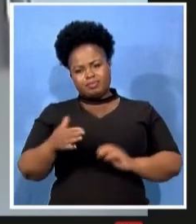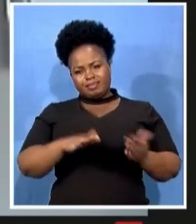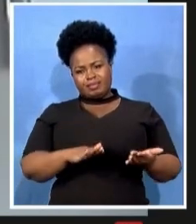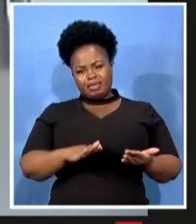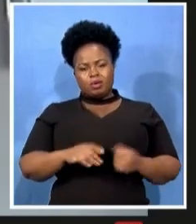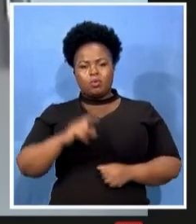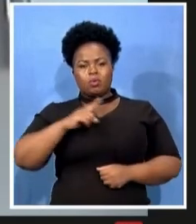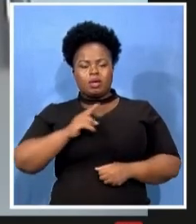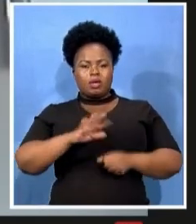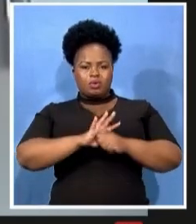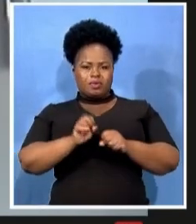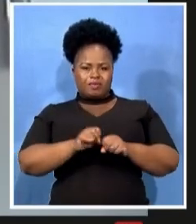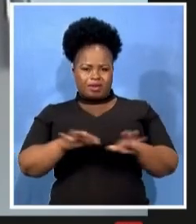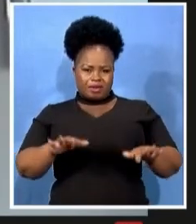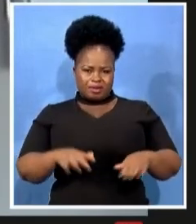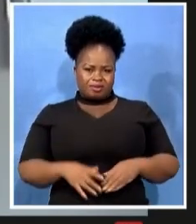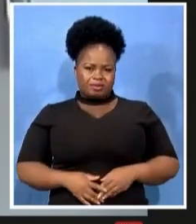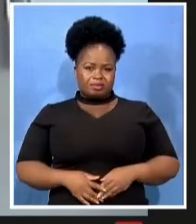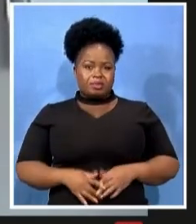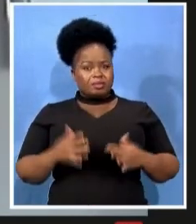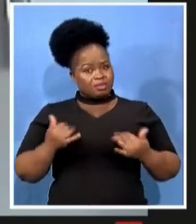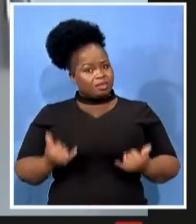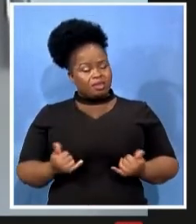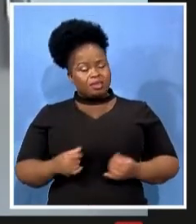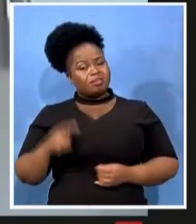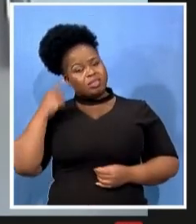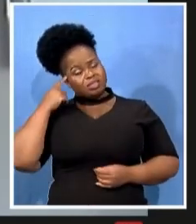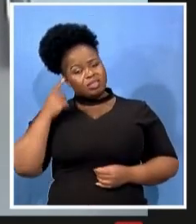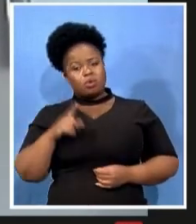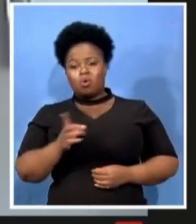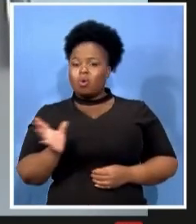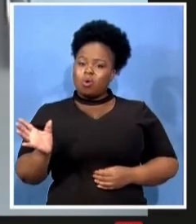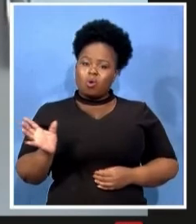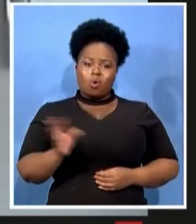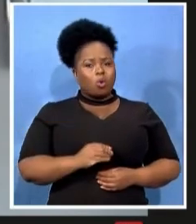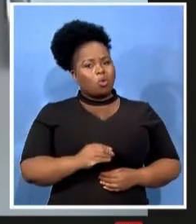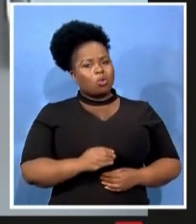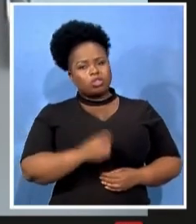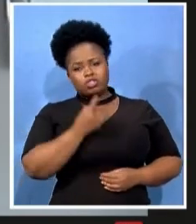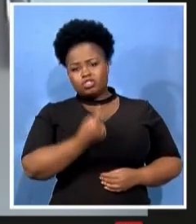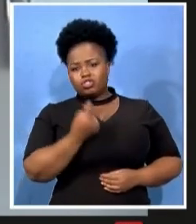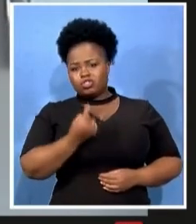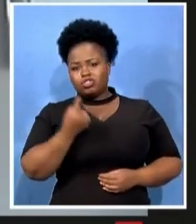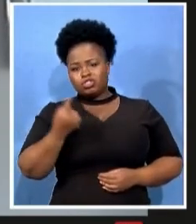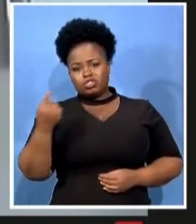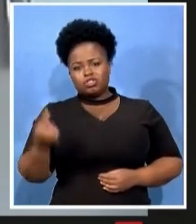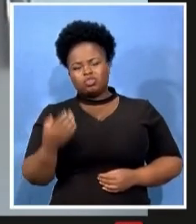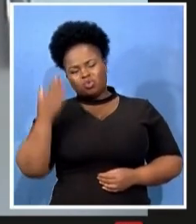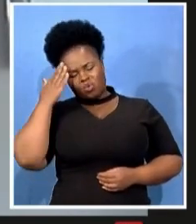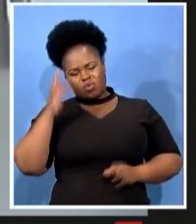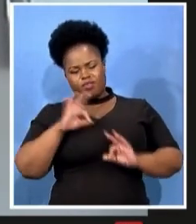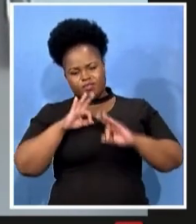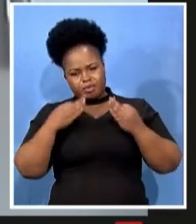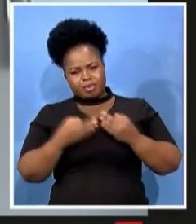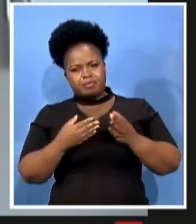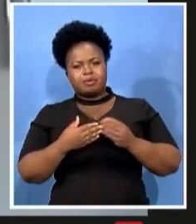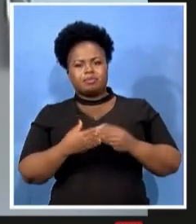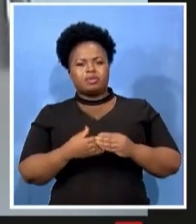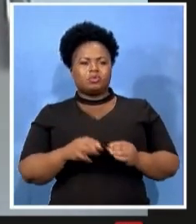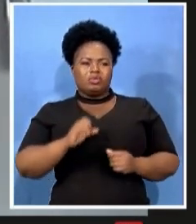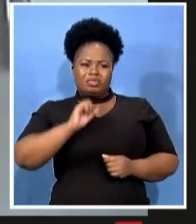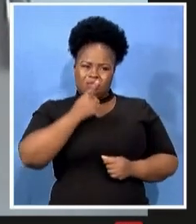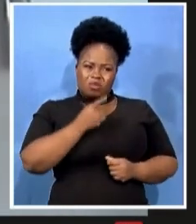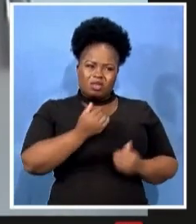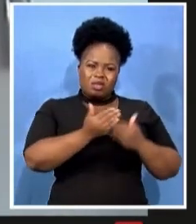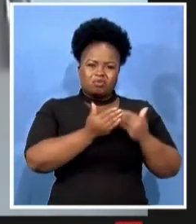stage now where each and every one of us, if it's not family of ours, somebody close to us, have been affected by COVID and have